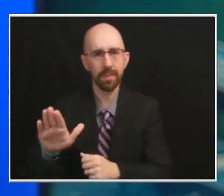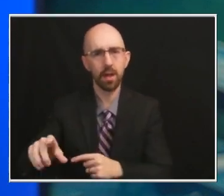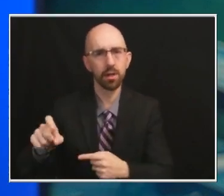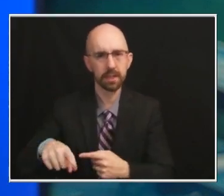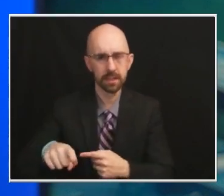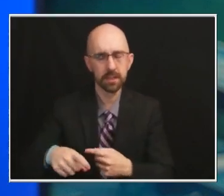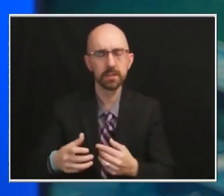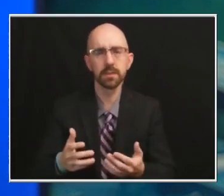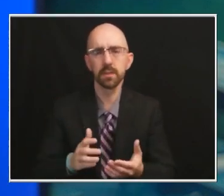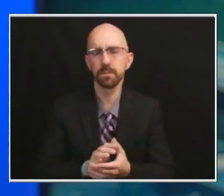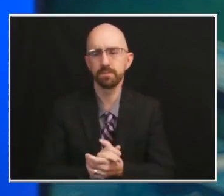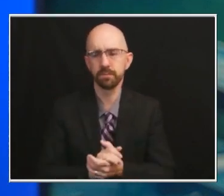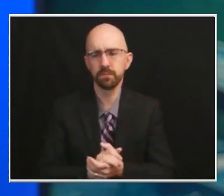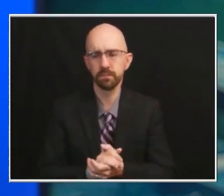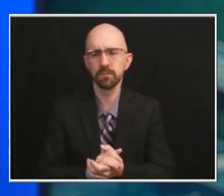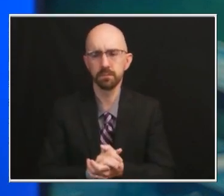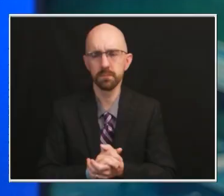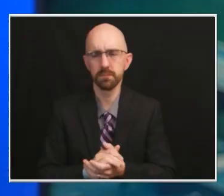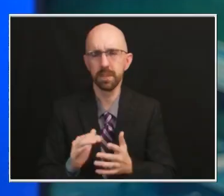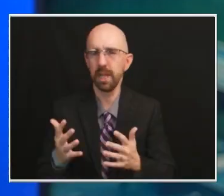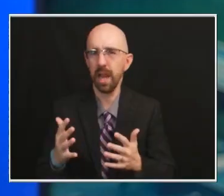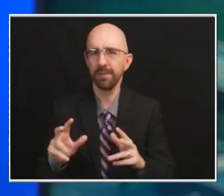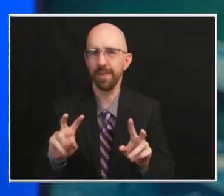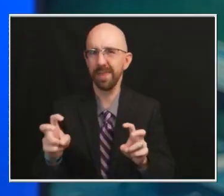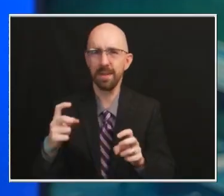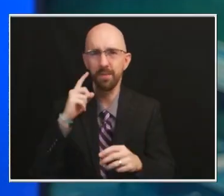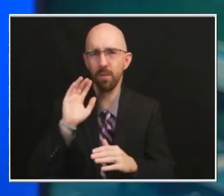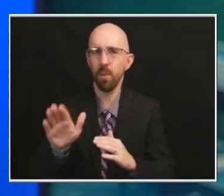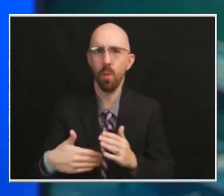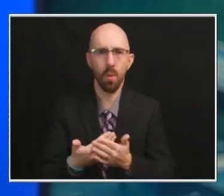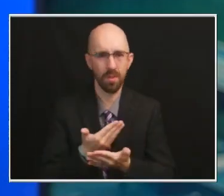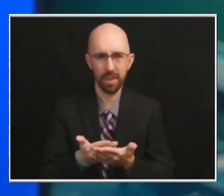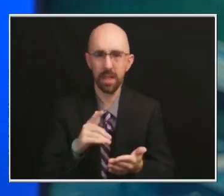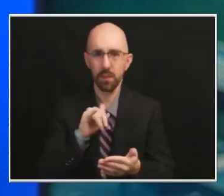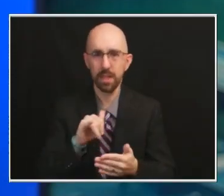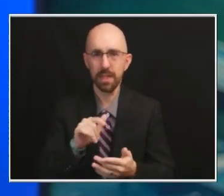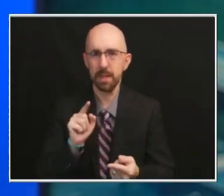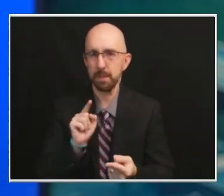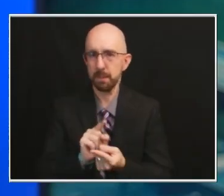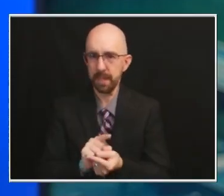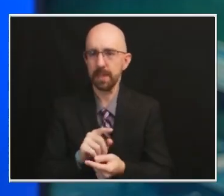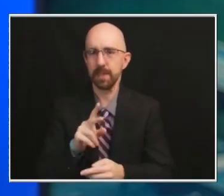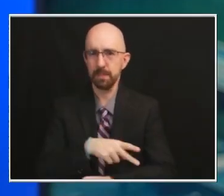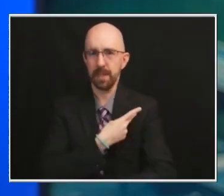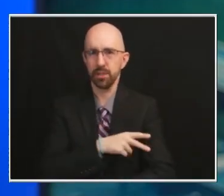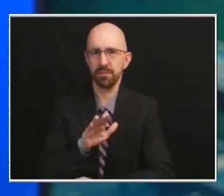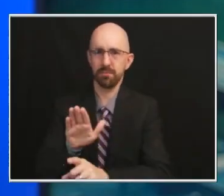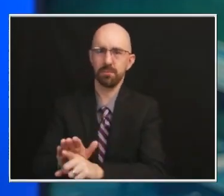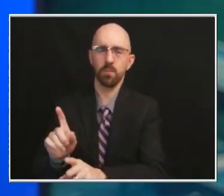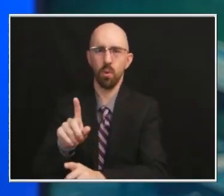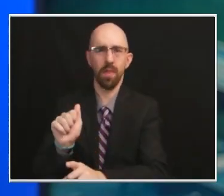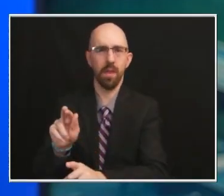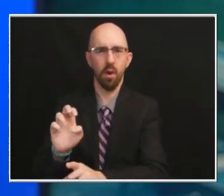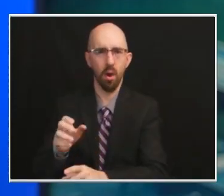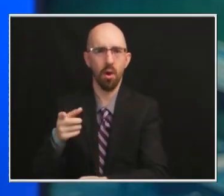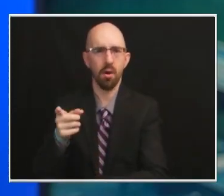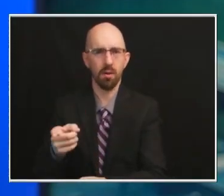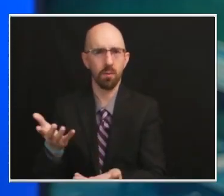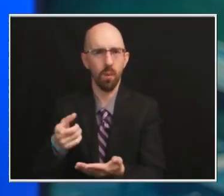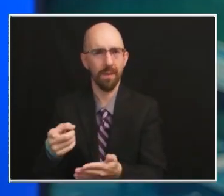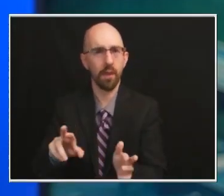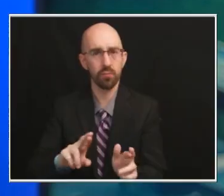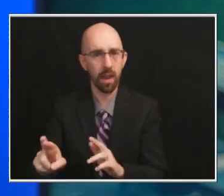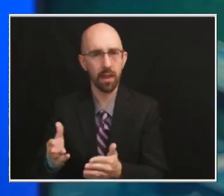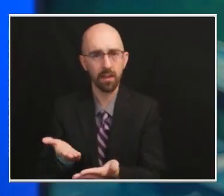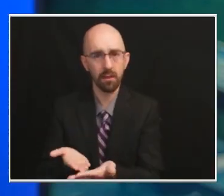and that's kind of the theme for the whole thing, is really meet the patient where they are, meet them with what they're ready for, and